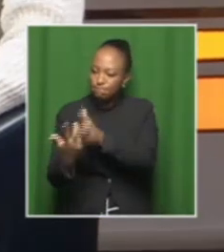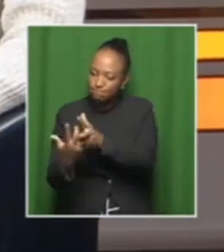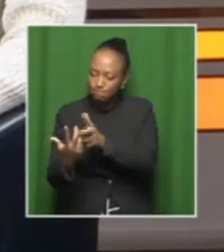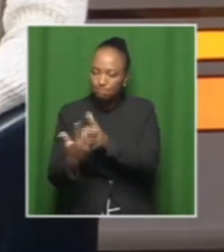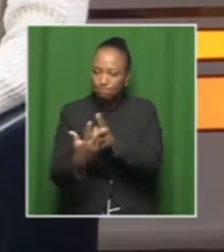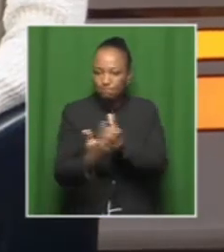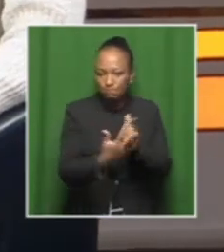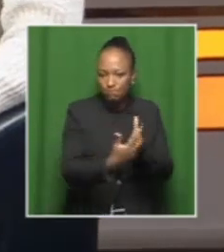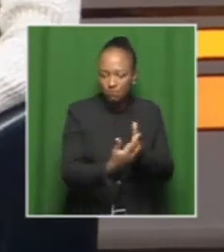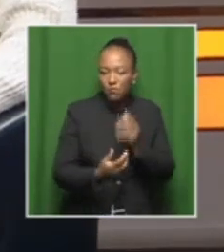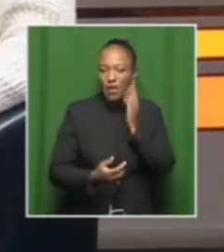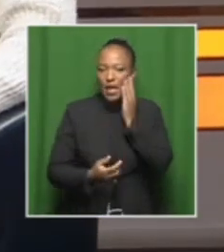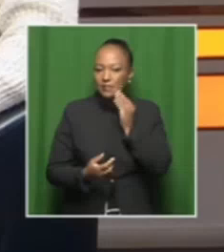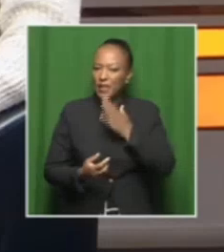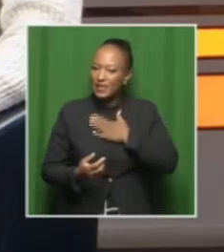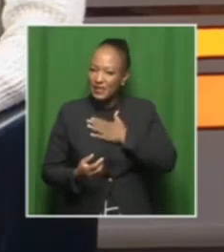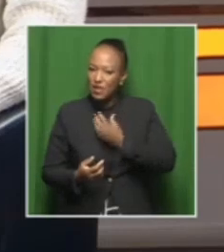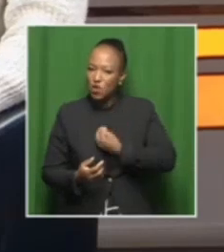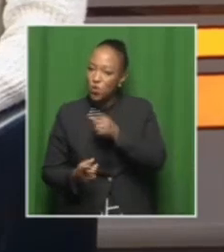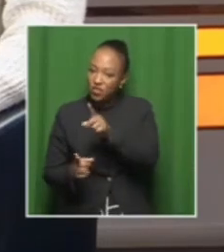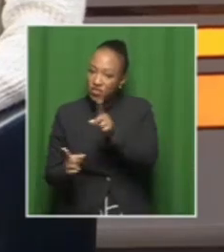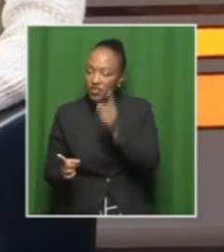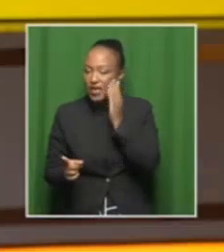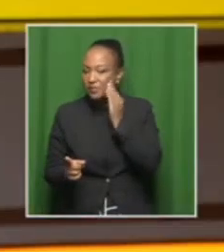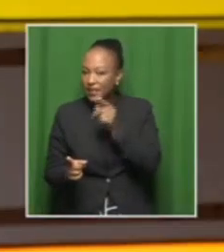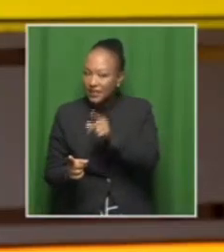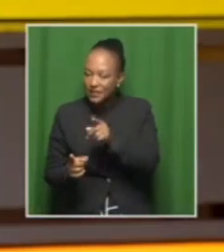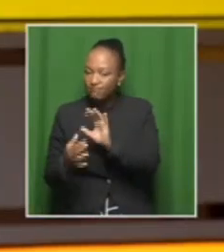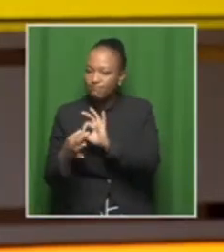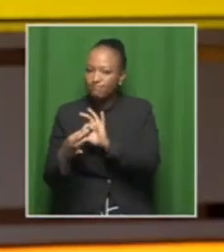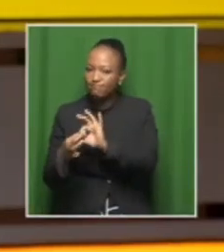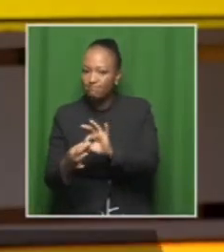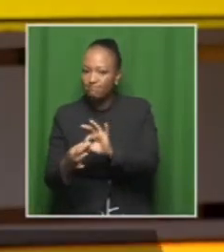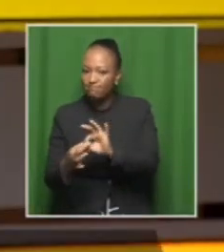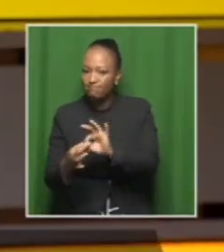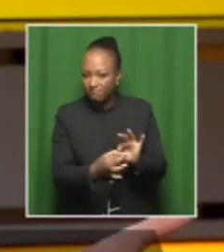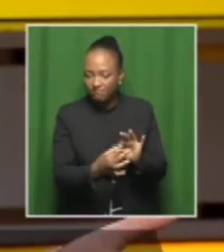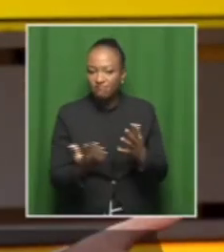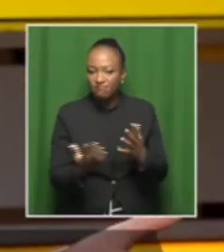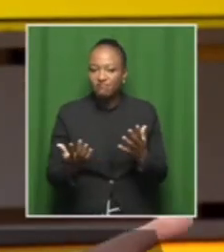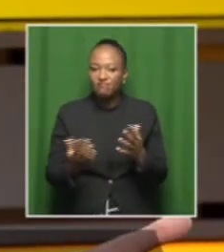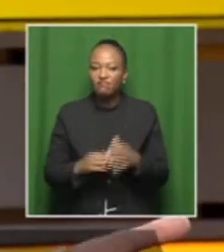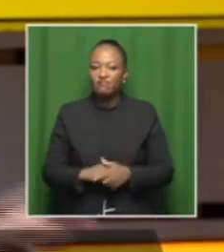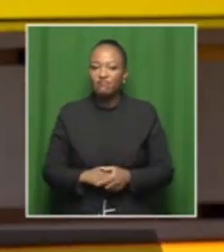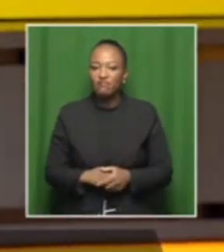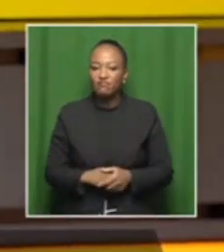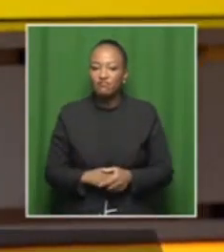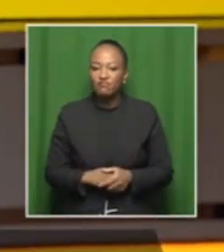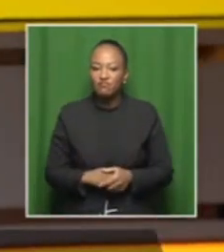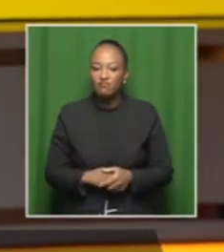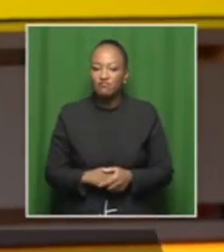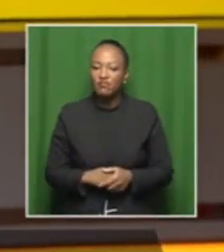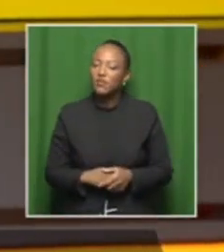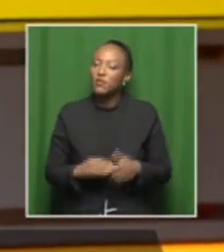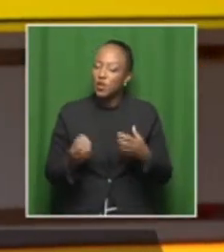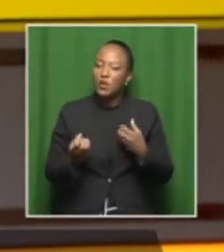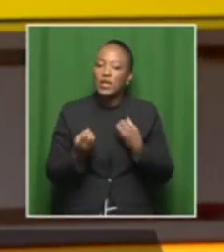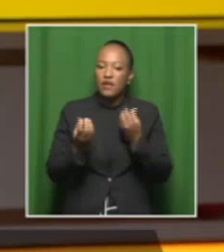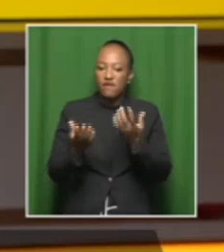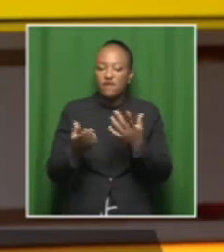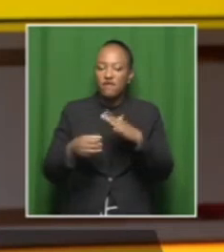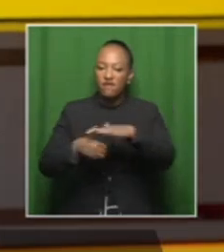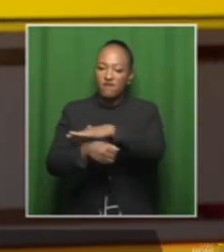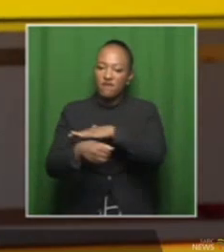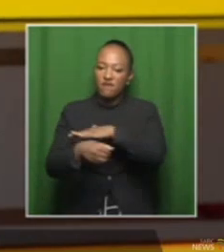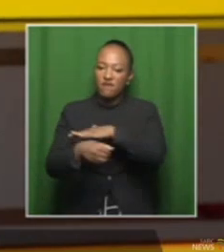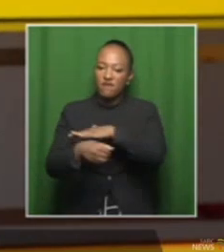experiences, Right, what the right. youth go through, and us speaking about that, and when we're given a platform to